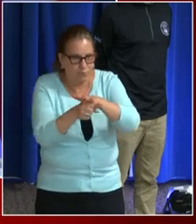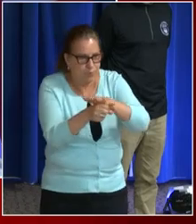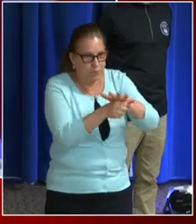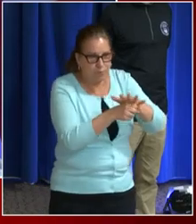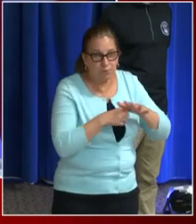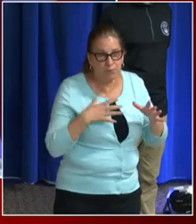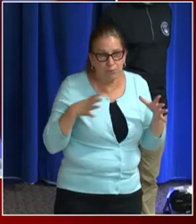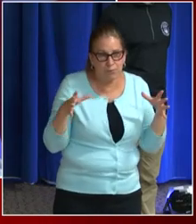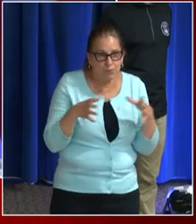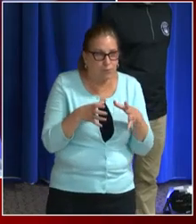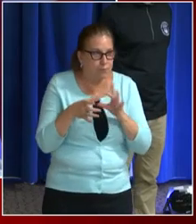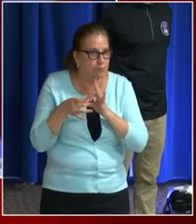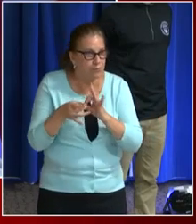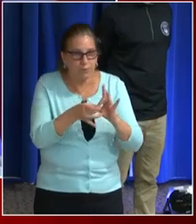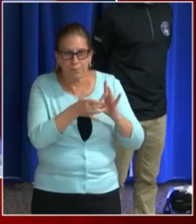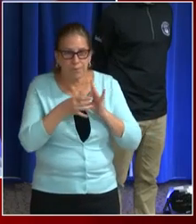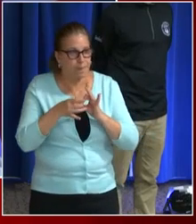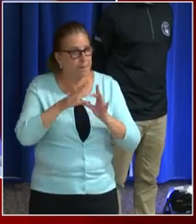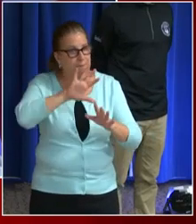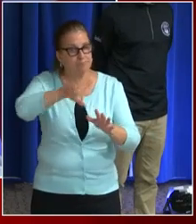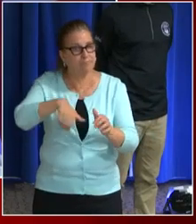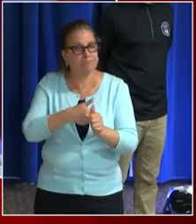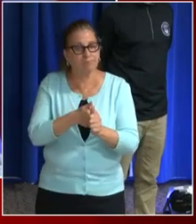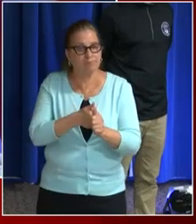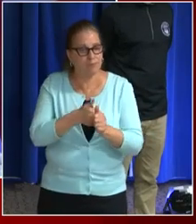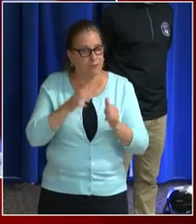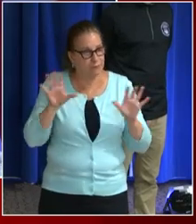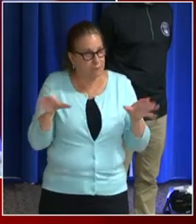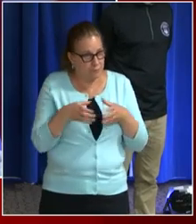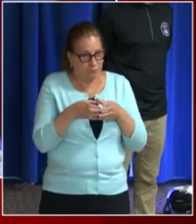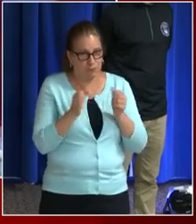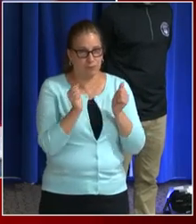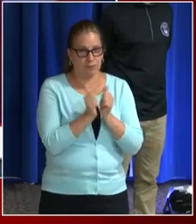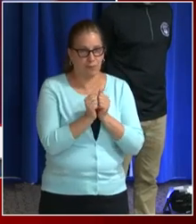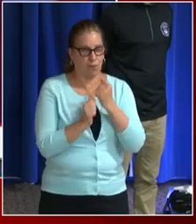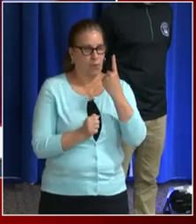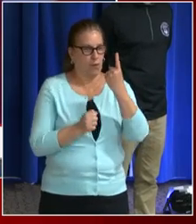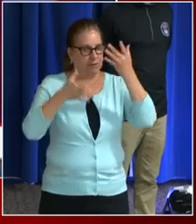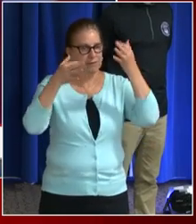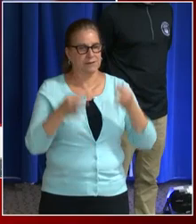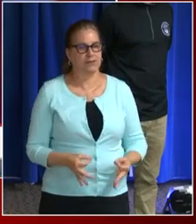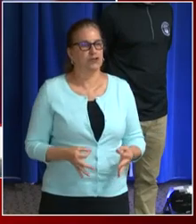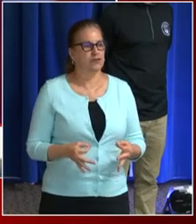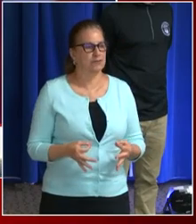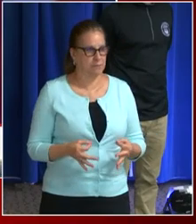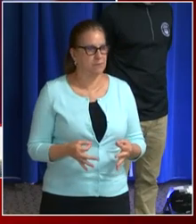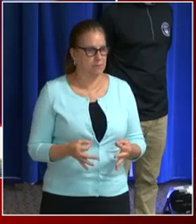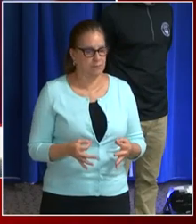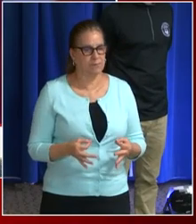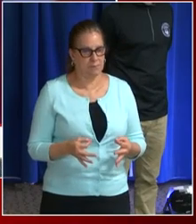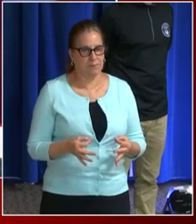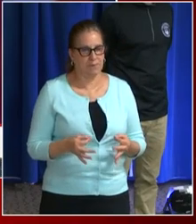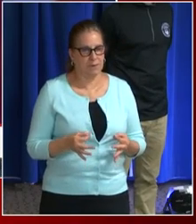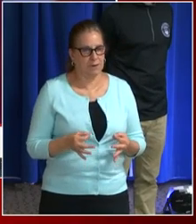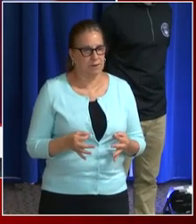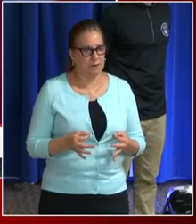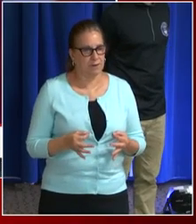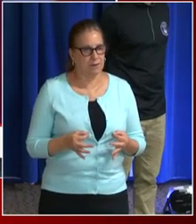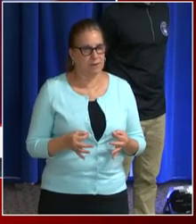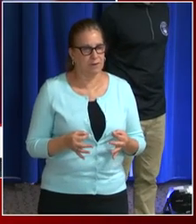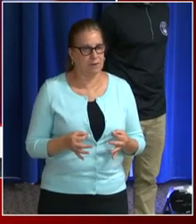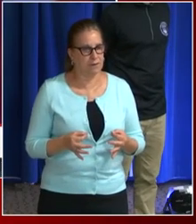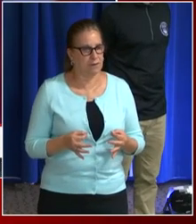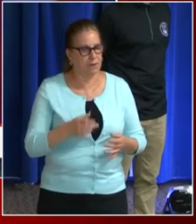is to come up with a collective decision. So what triggers establishing Unified Command? When you're going to have an operation that